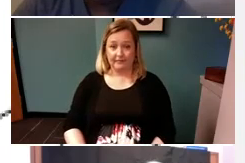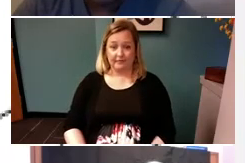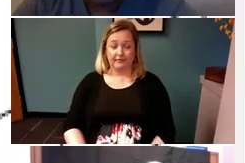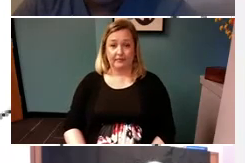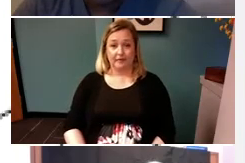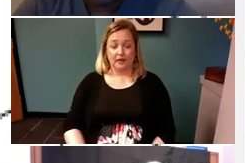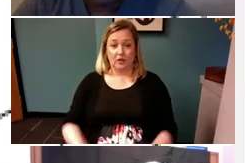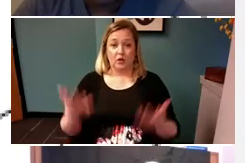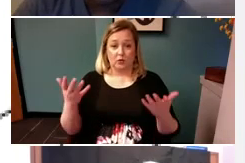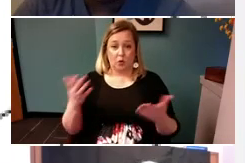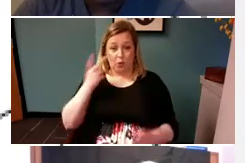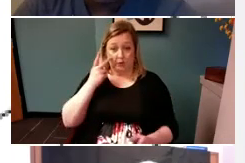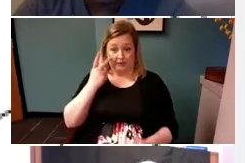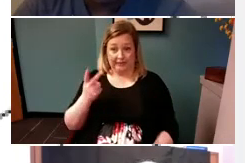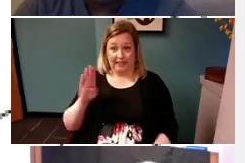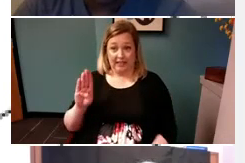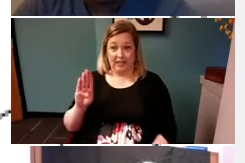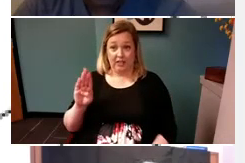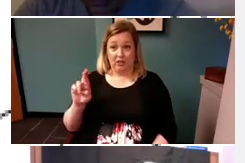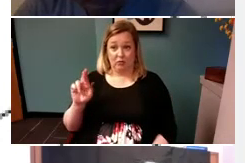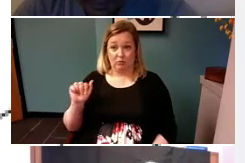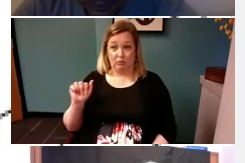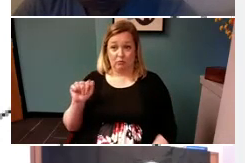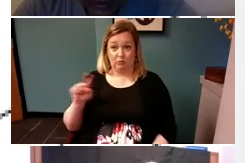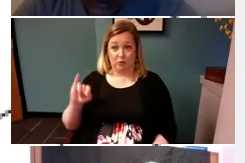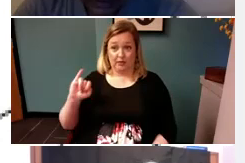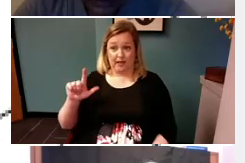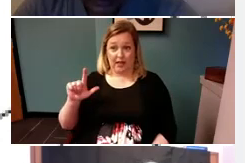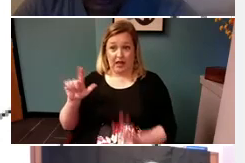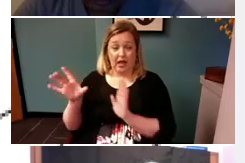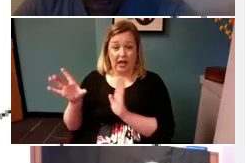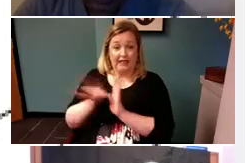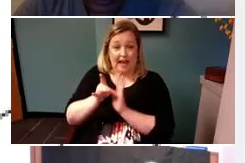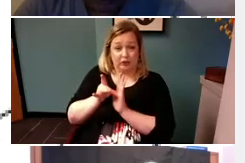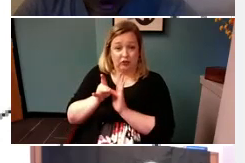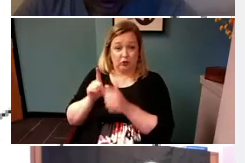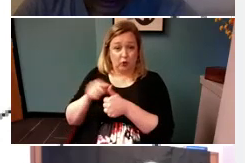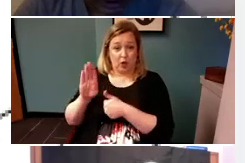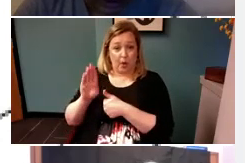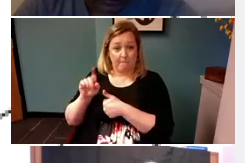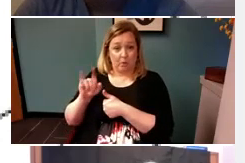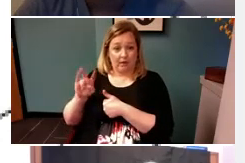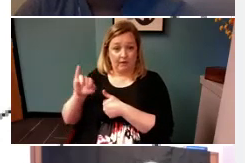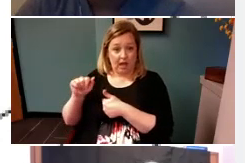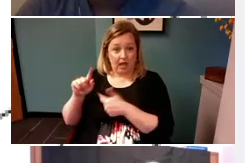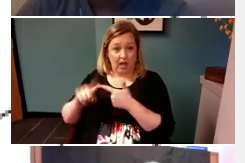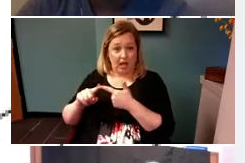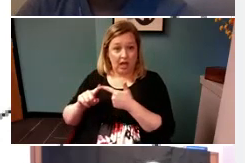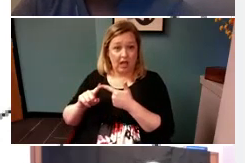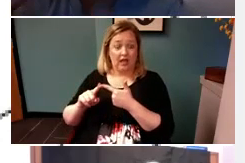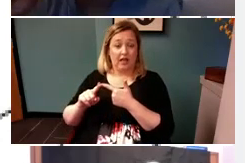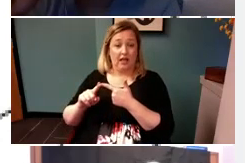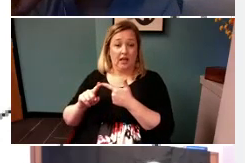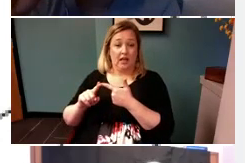So I guess Brazil here is adjoined by Bolivia, Paraguay, Uruguay, and I'm sure Argentina. Yes,